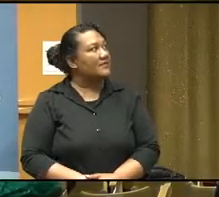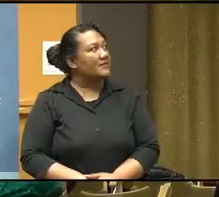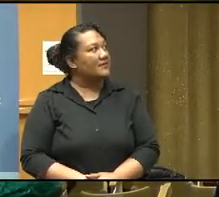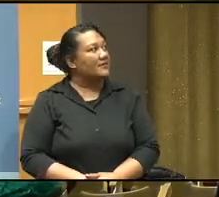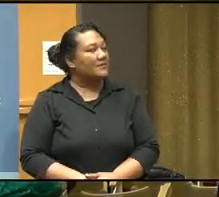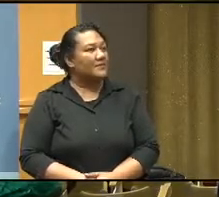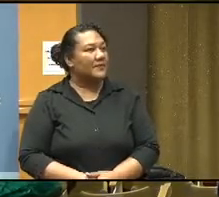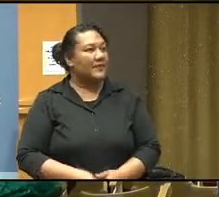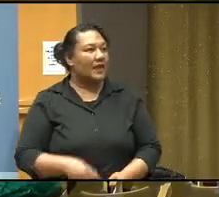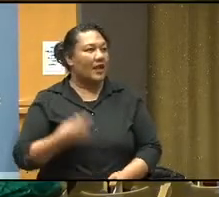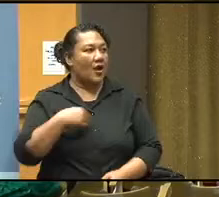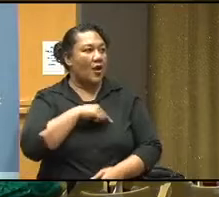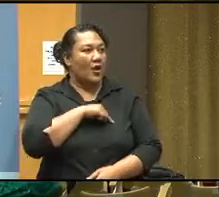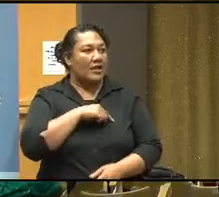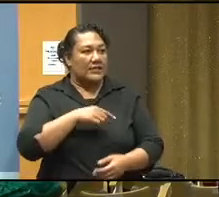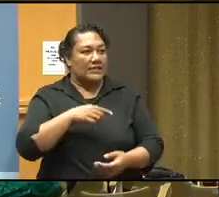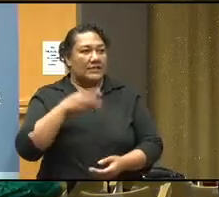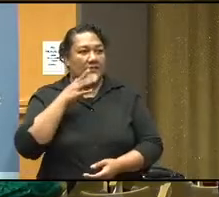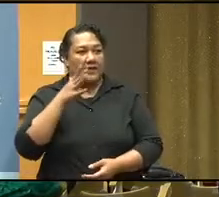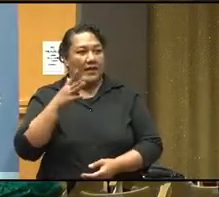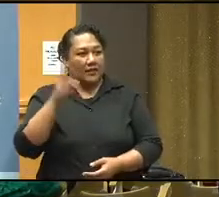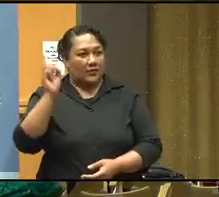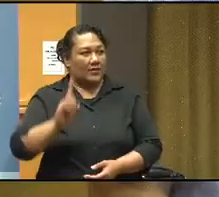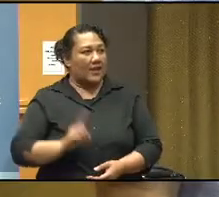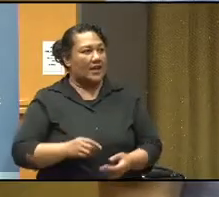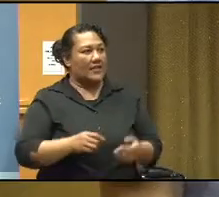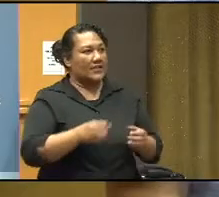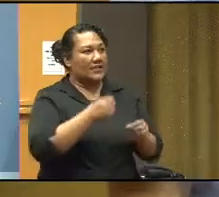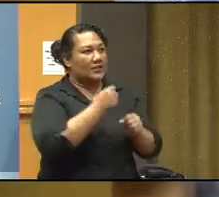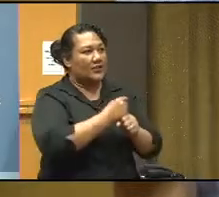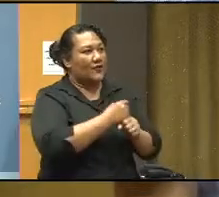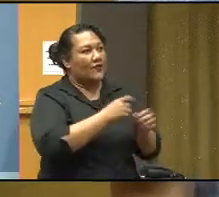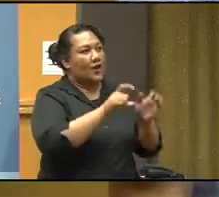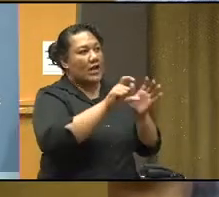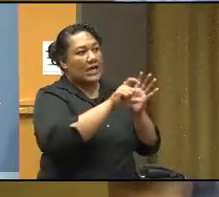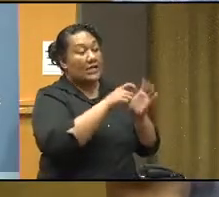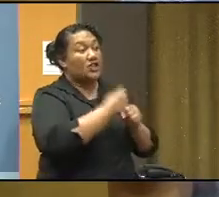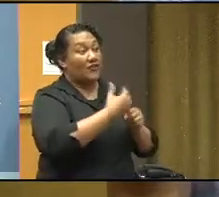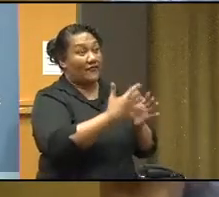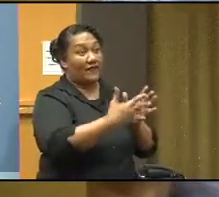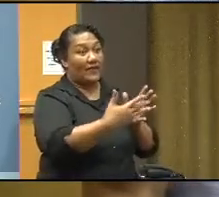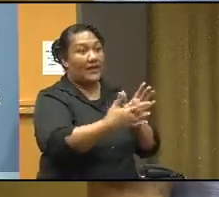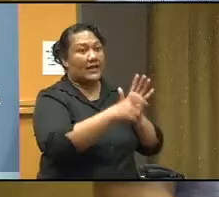Our guest speaker today, Professor Jeffrey Crisp, DVC